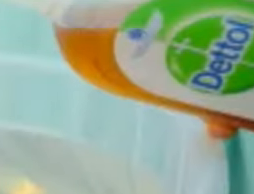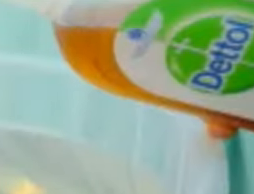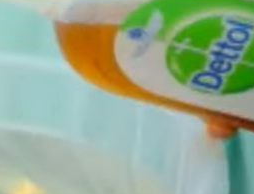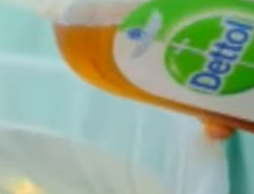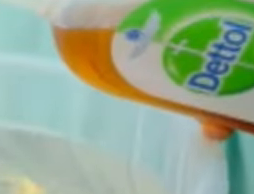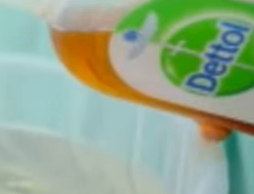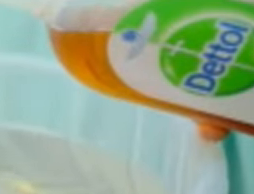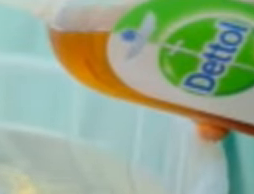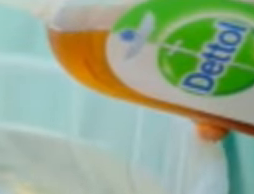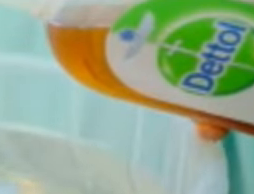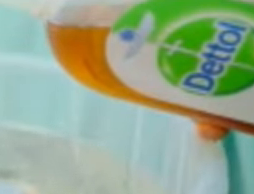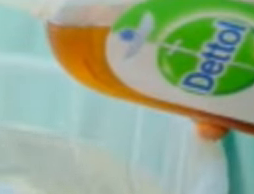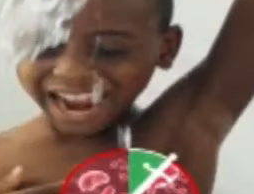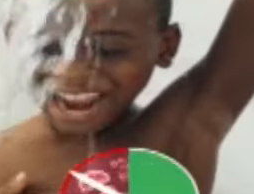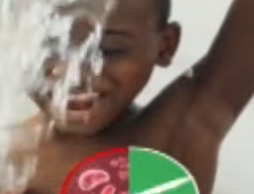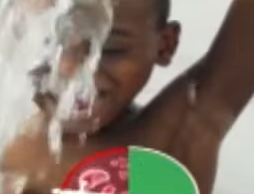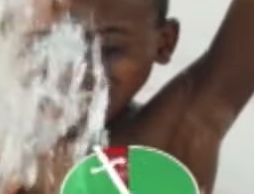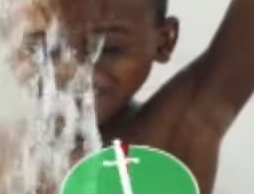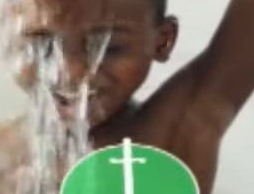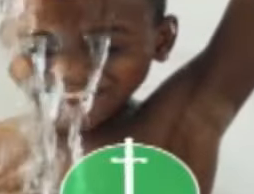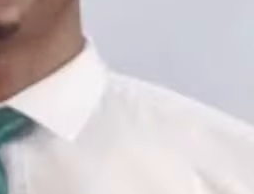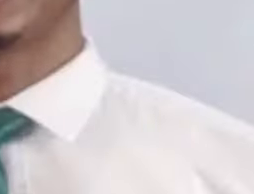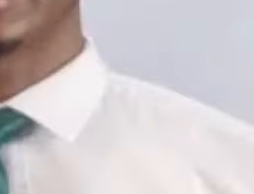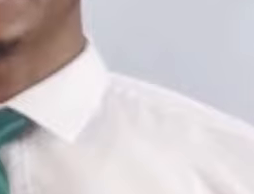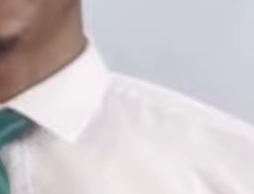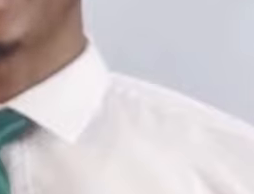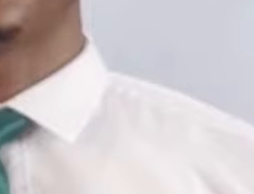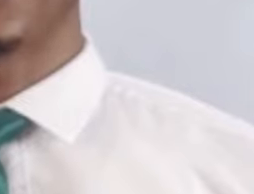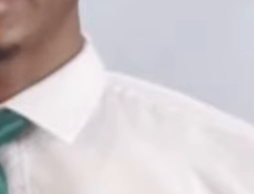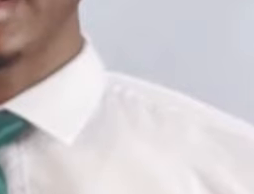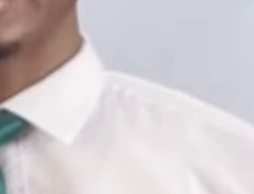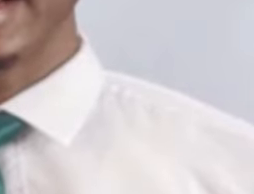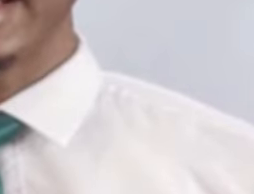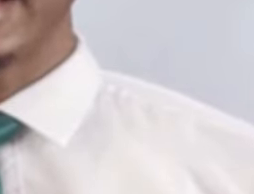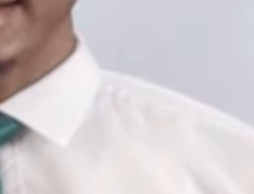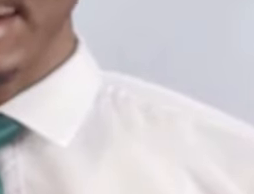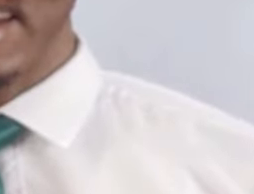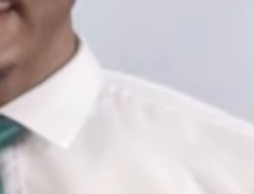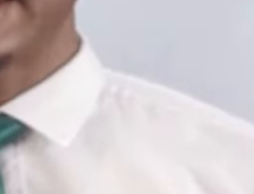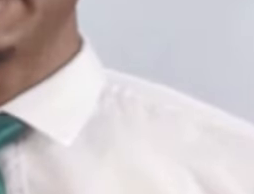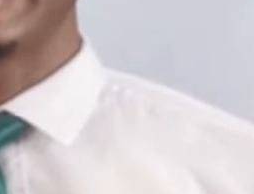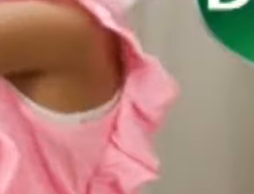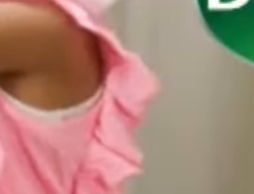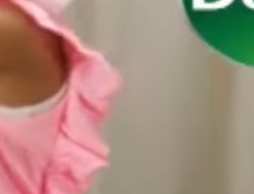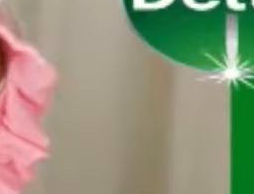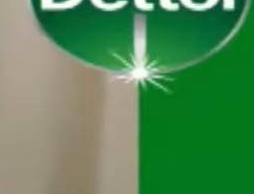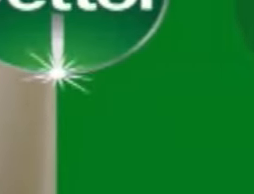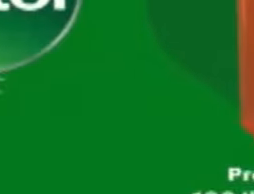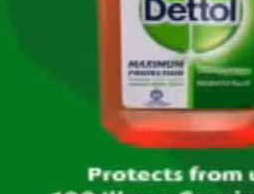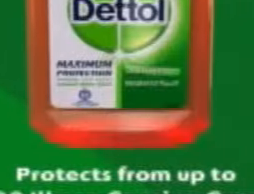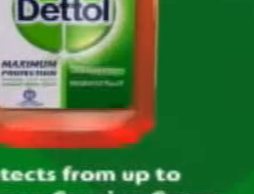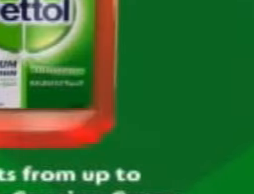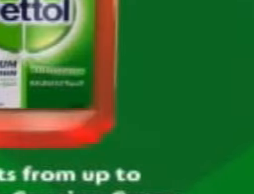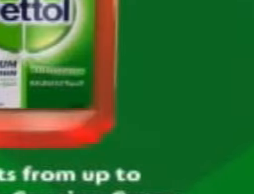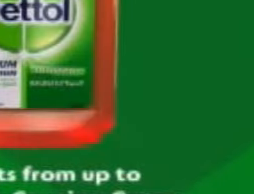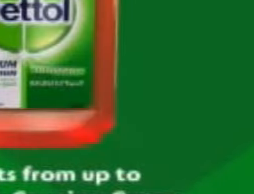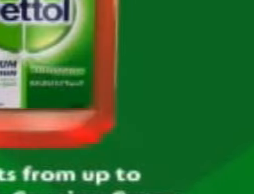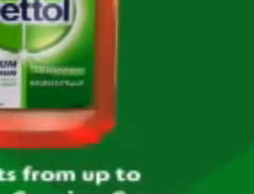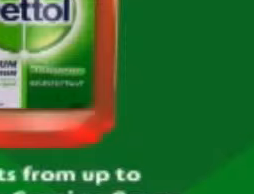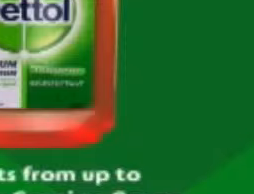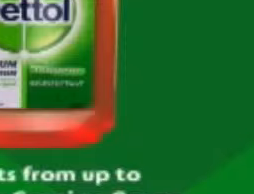of every household bucket, then you and your family can stay protected from up to 100 illness-causing germs. Everyday use of